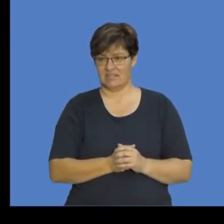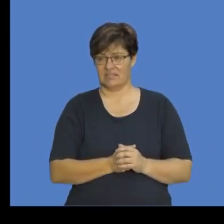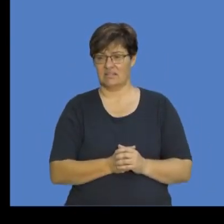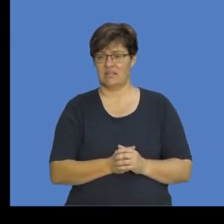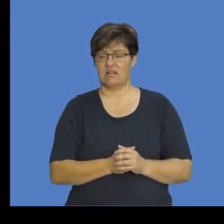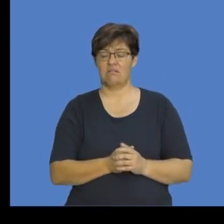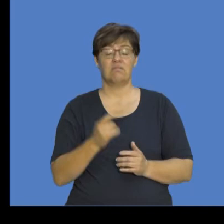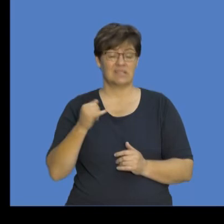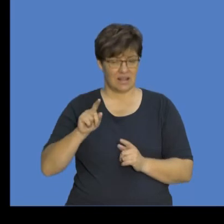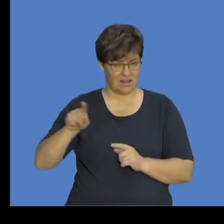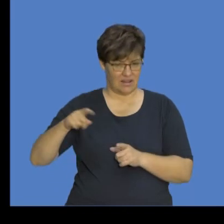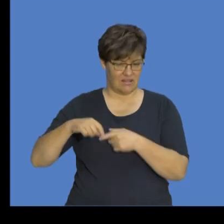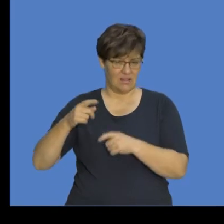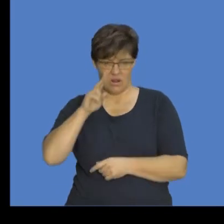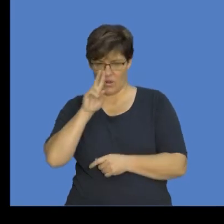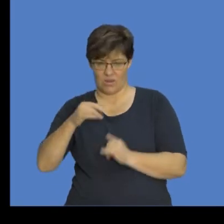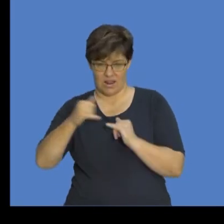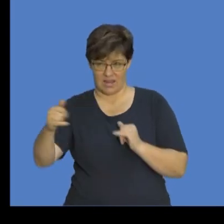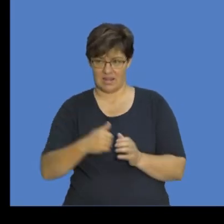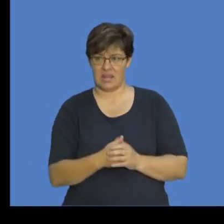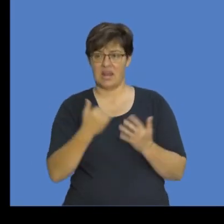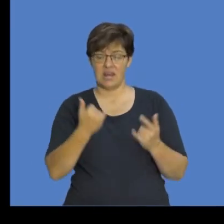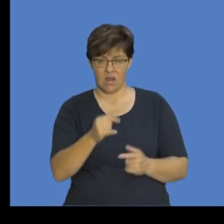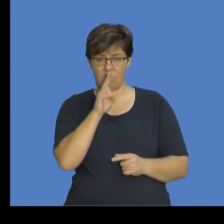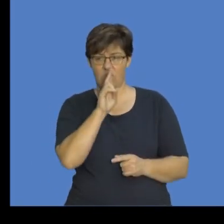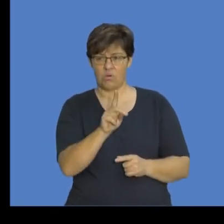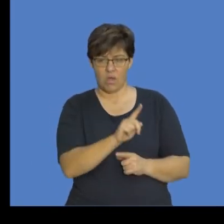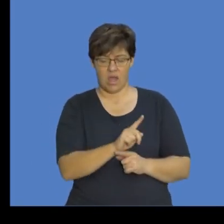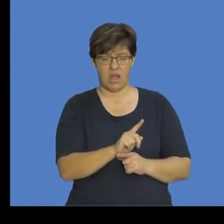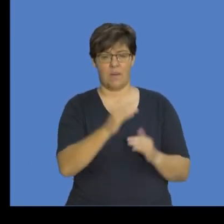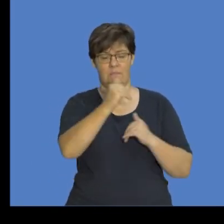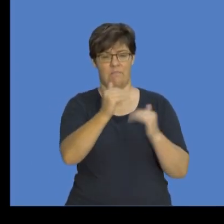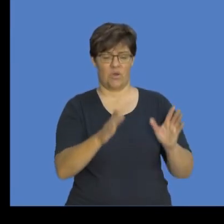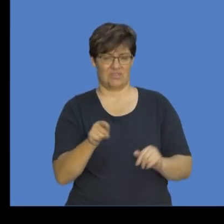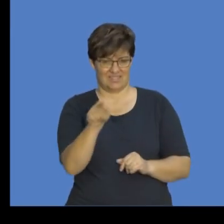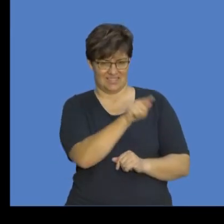We'll still look at line graph. Now we're going to look at box plot.